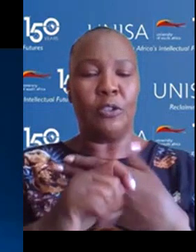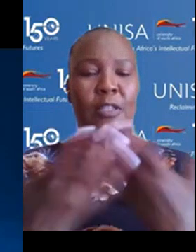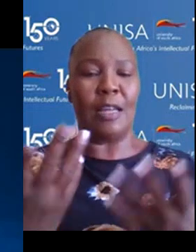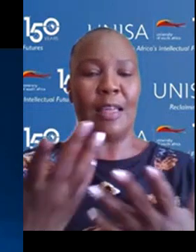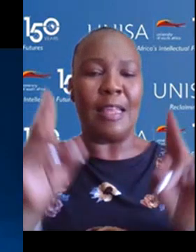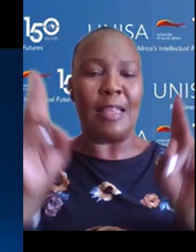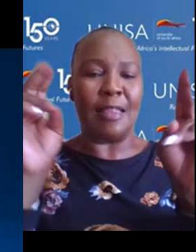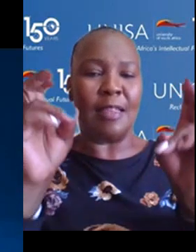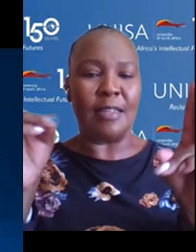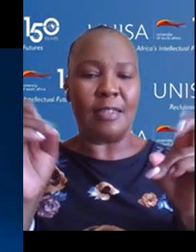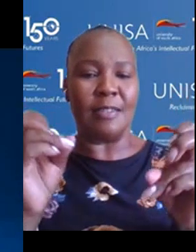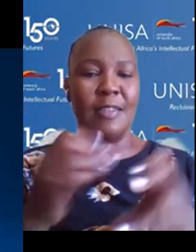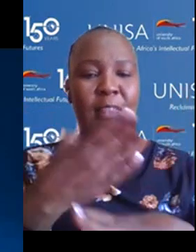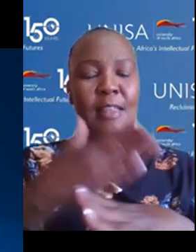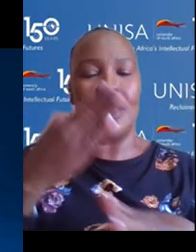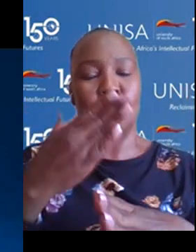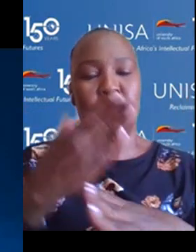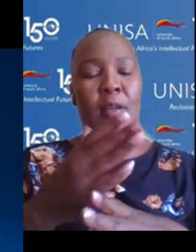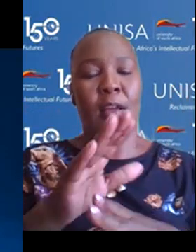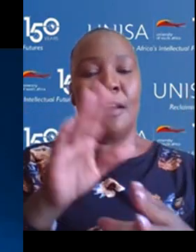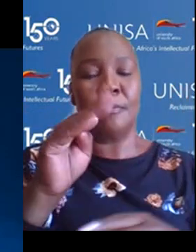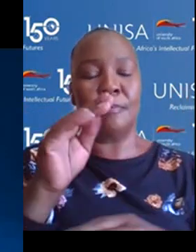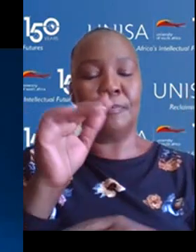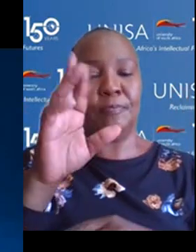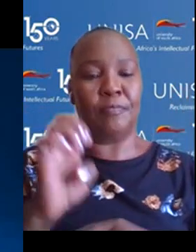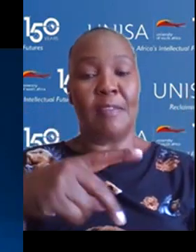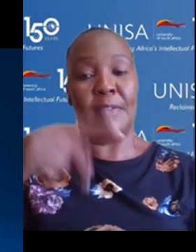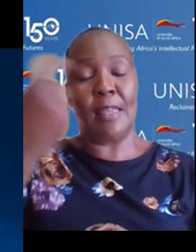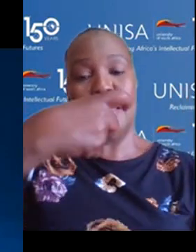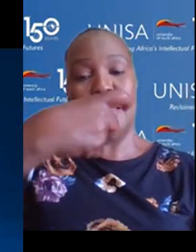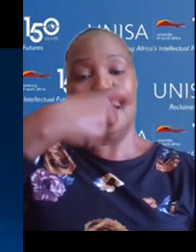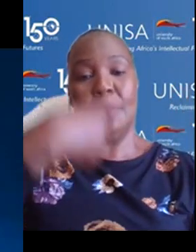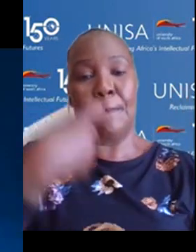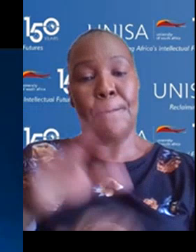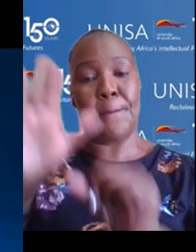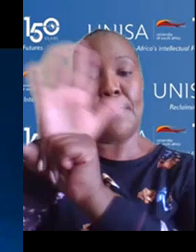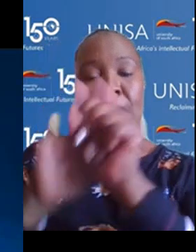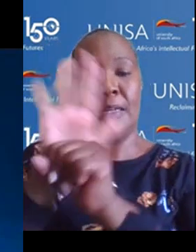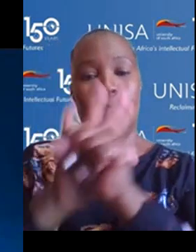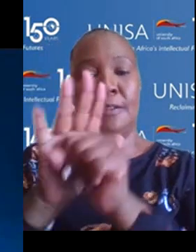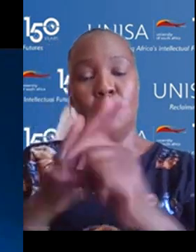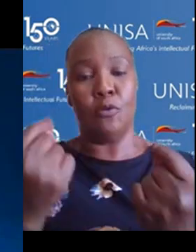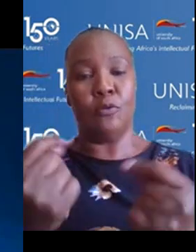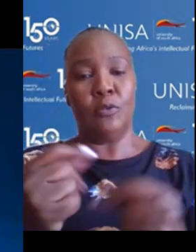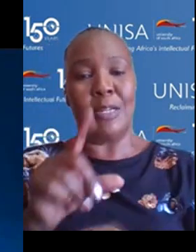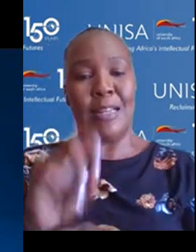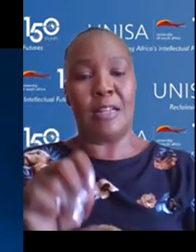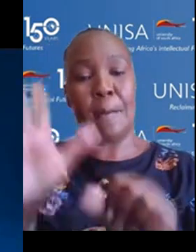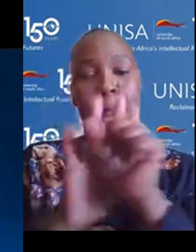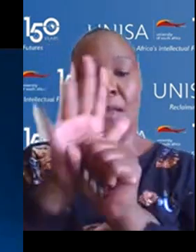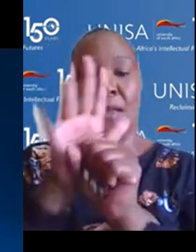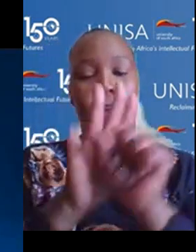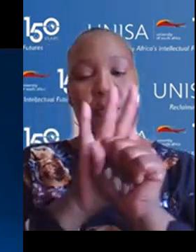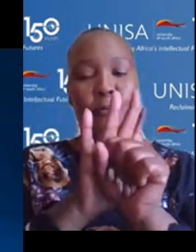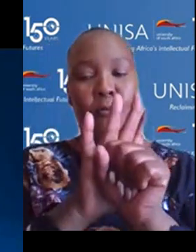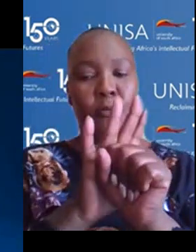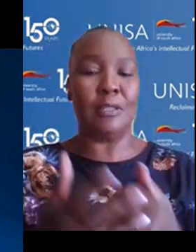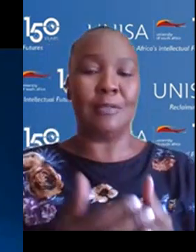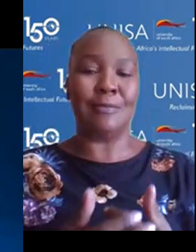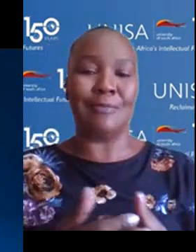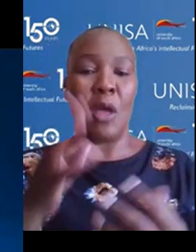the taskbar. First, we will personalize the background. To do this, click Background. We